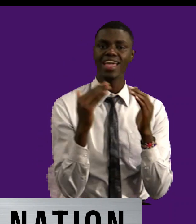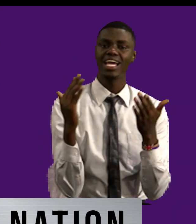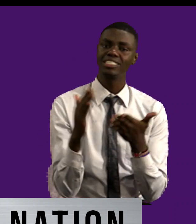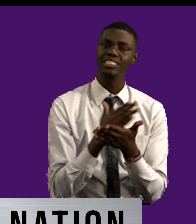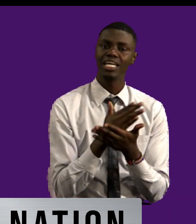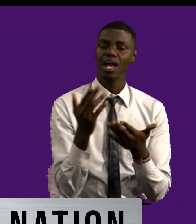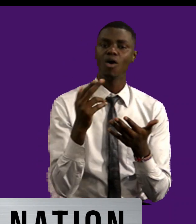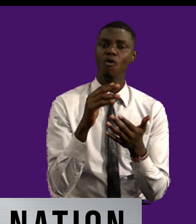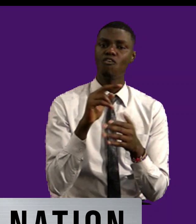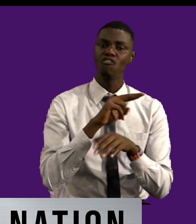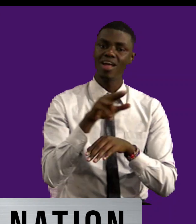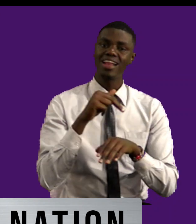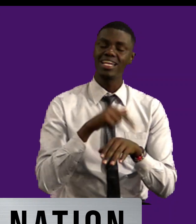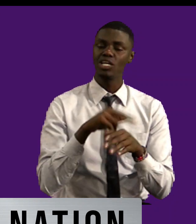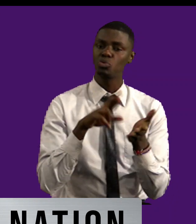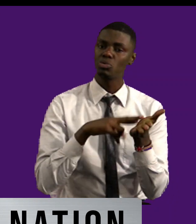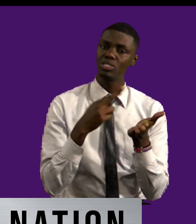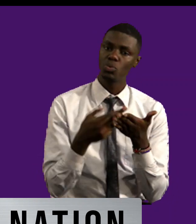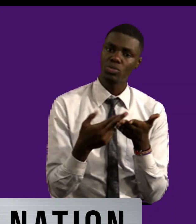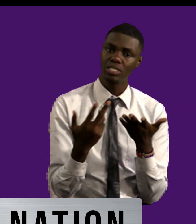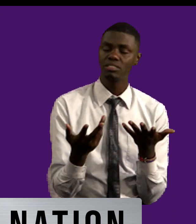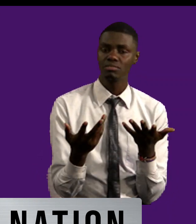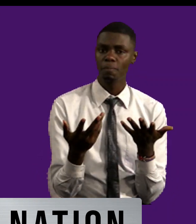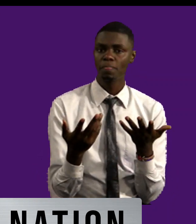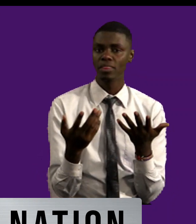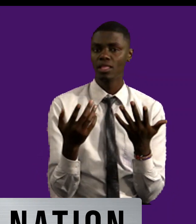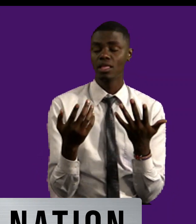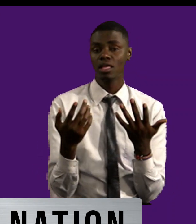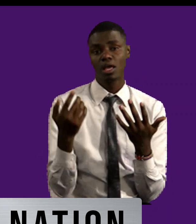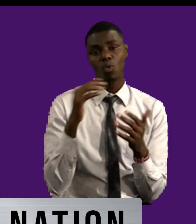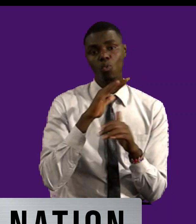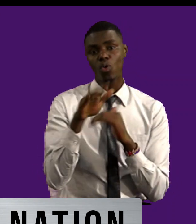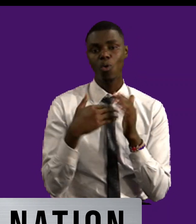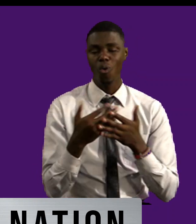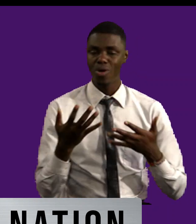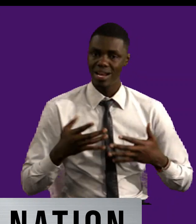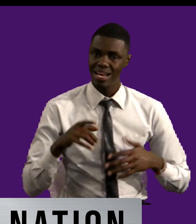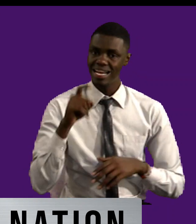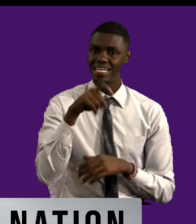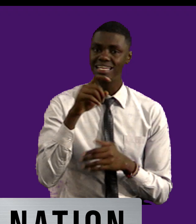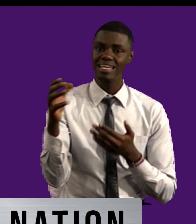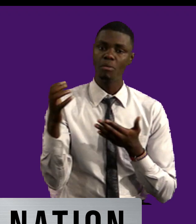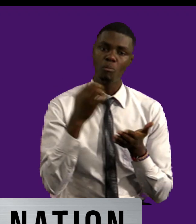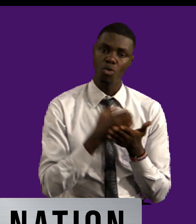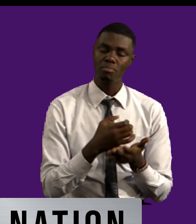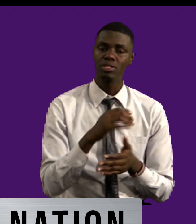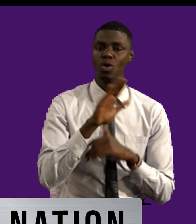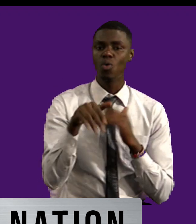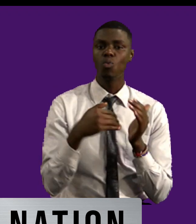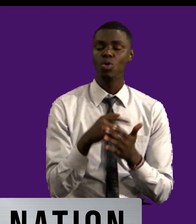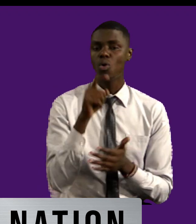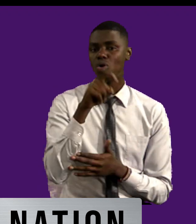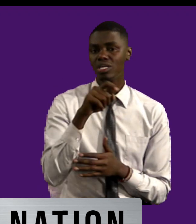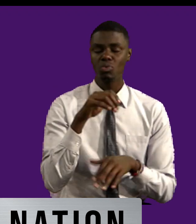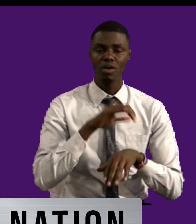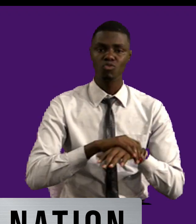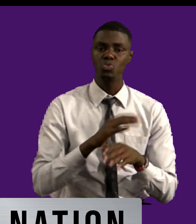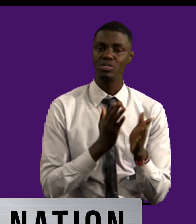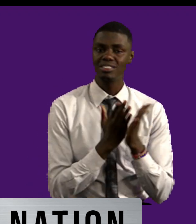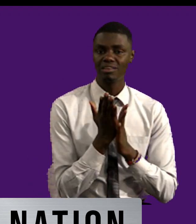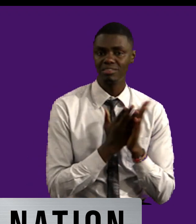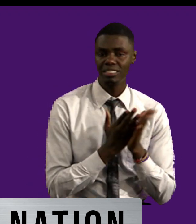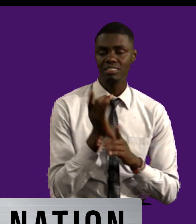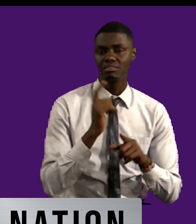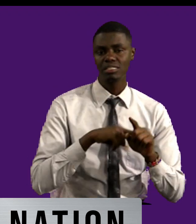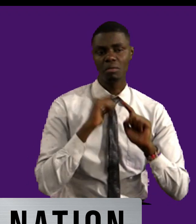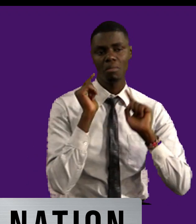of national resources. We all need employment, we all need to have good services when we go